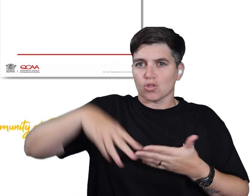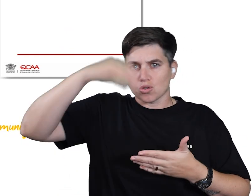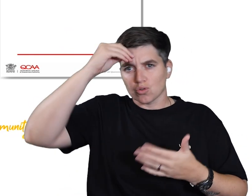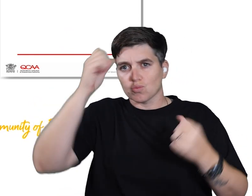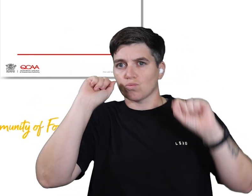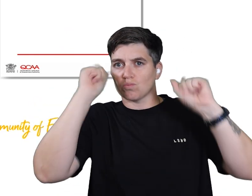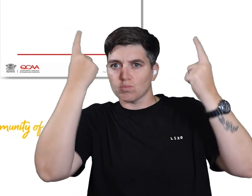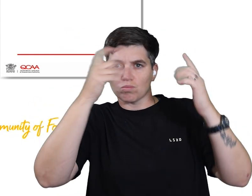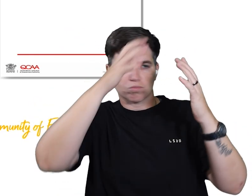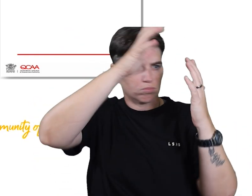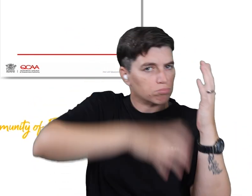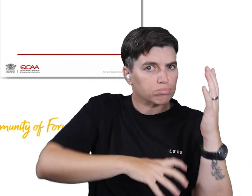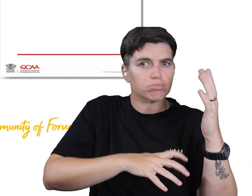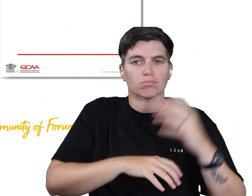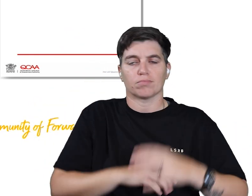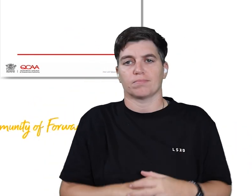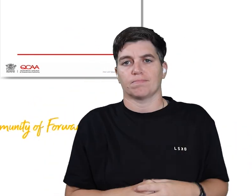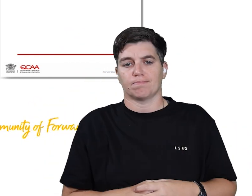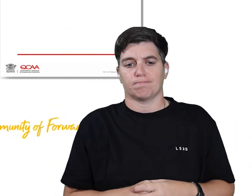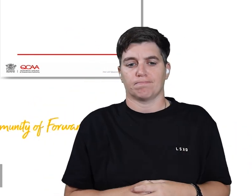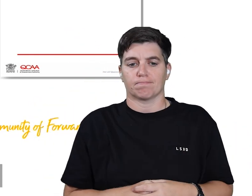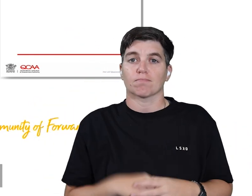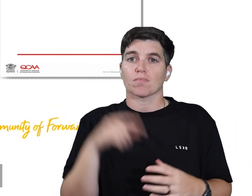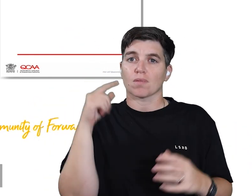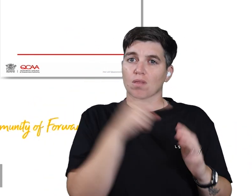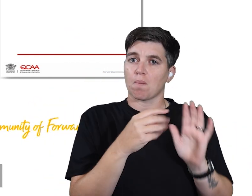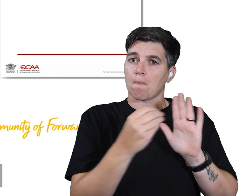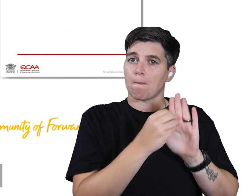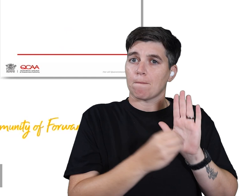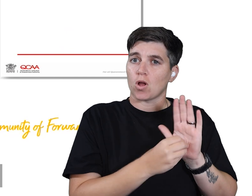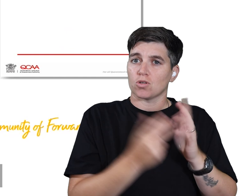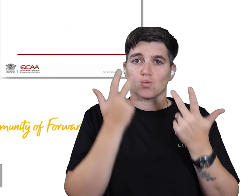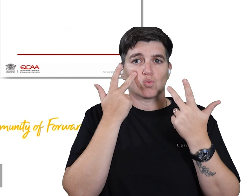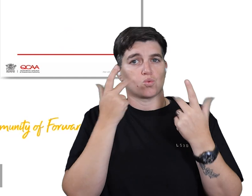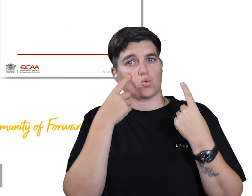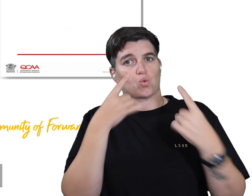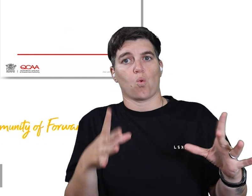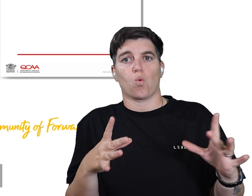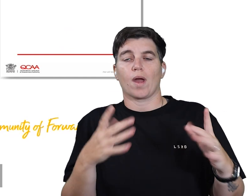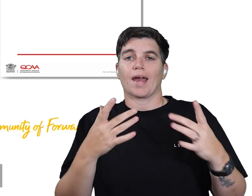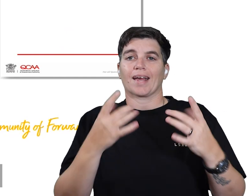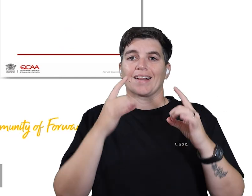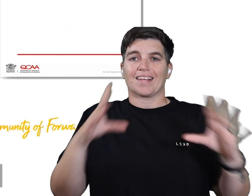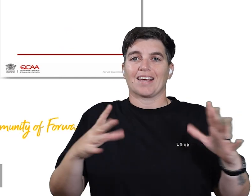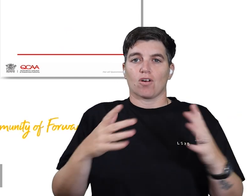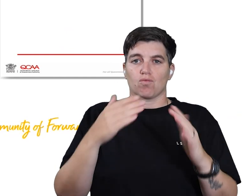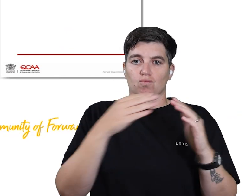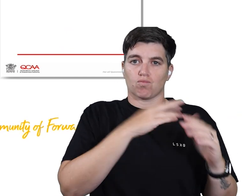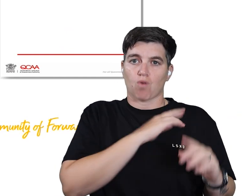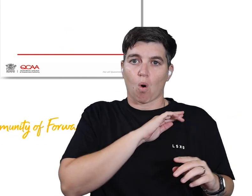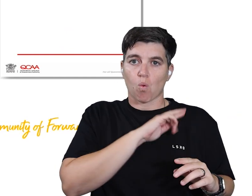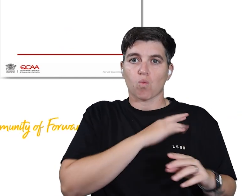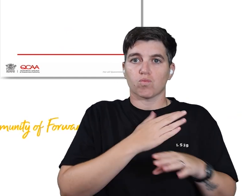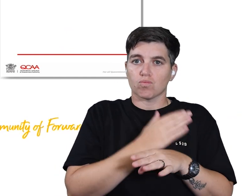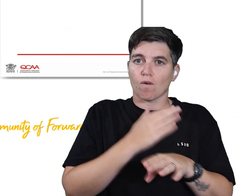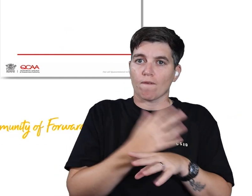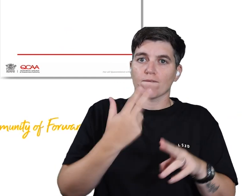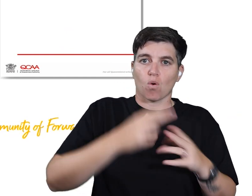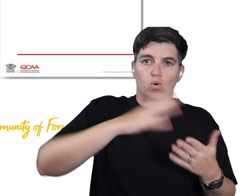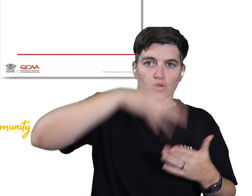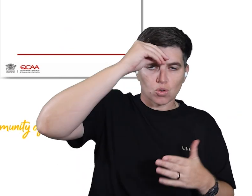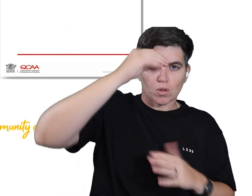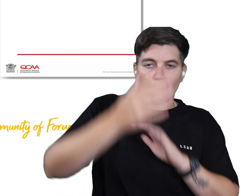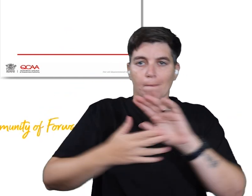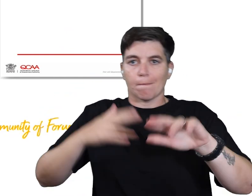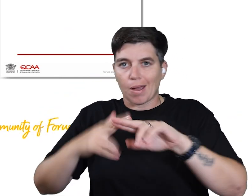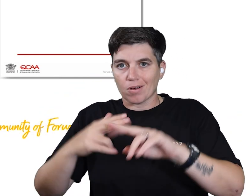we encourage students to be familiar with. The policy establishes clear roles for students, parents, and the